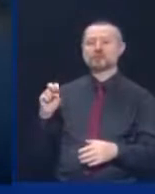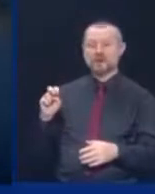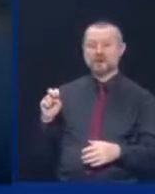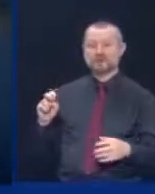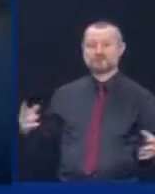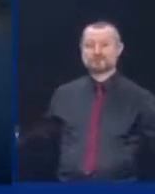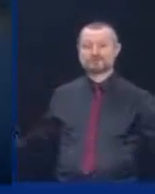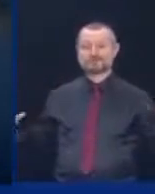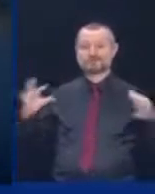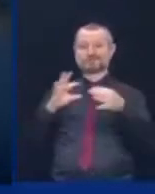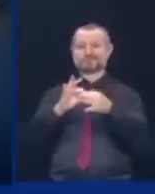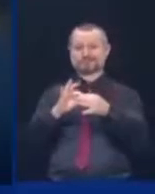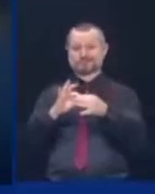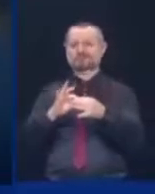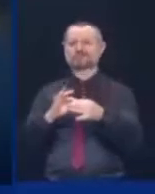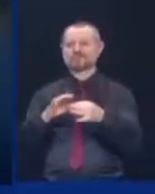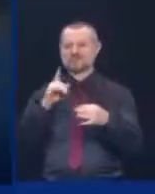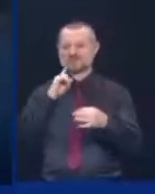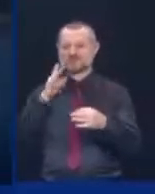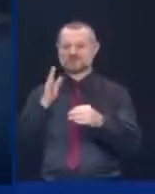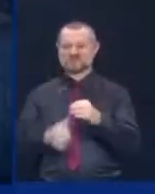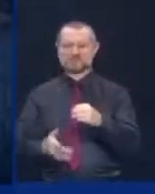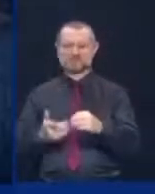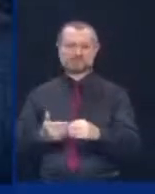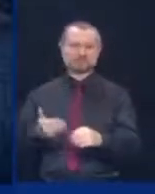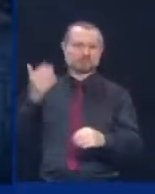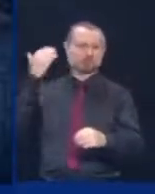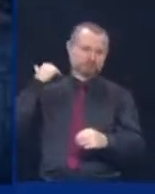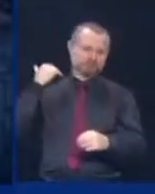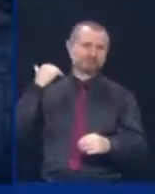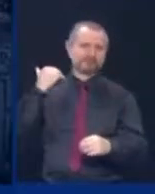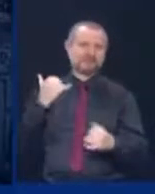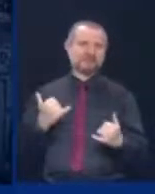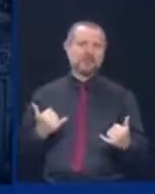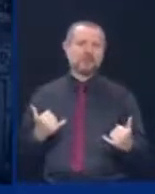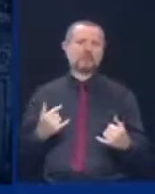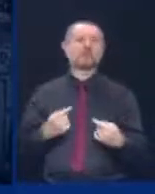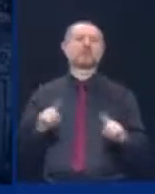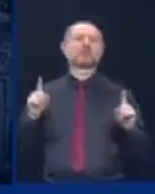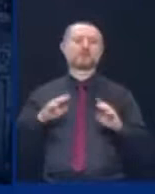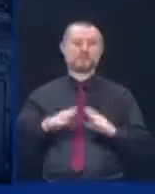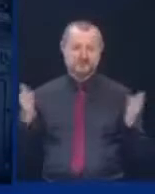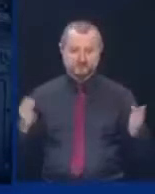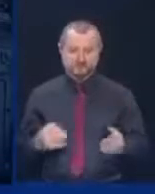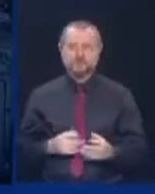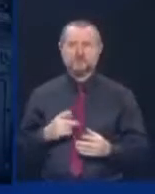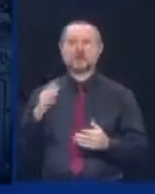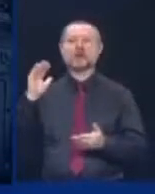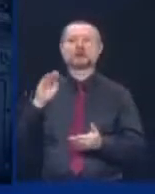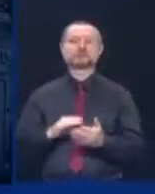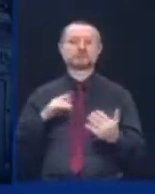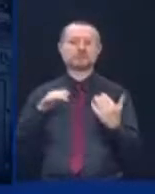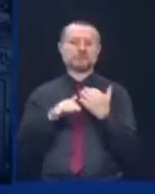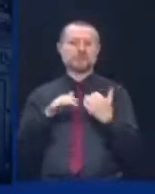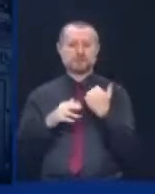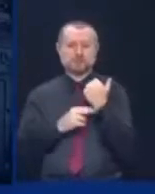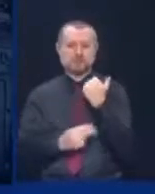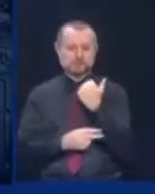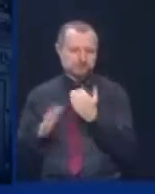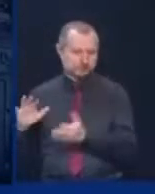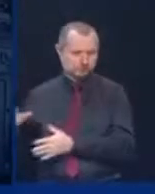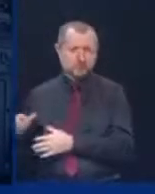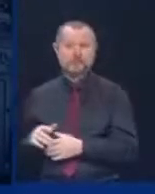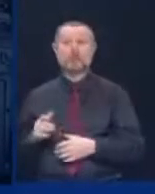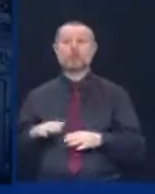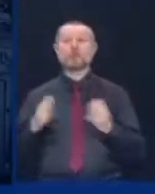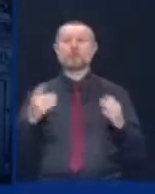ago. Will reduce the traffic on the Triborough, and it's in place 1 month earlier. So